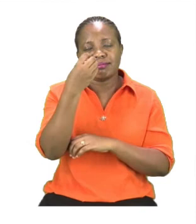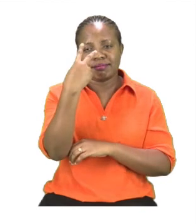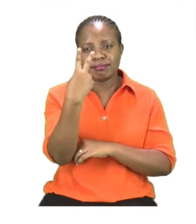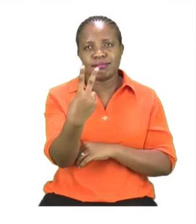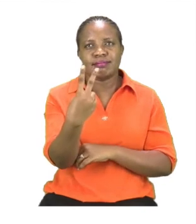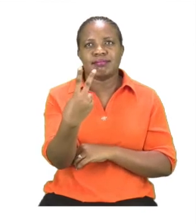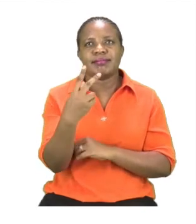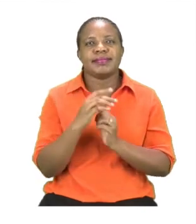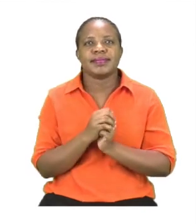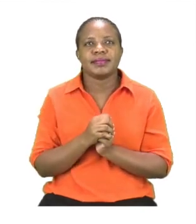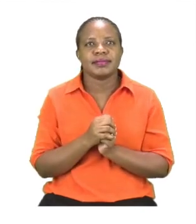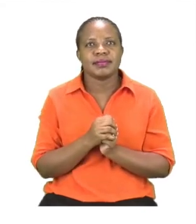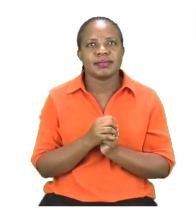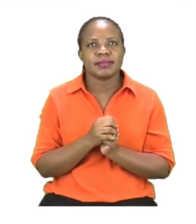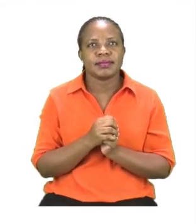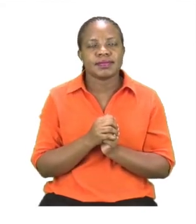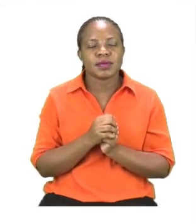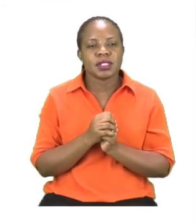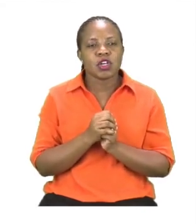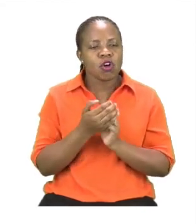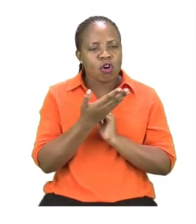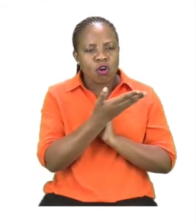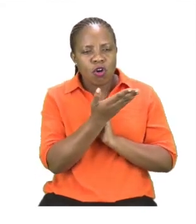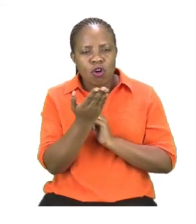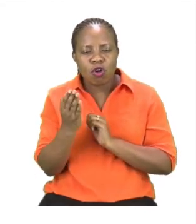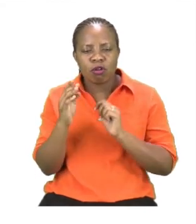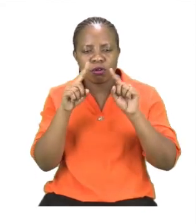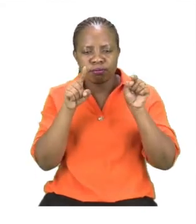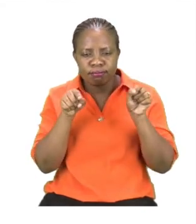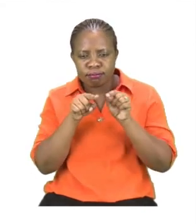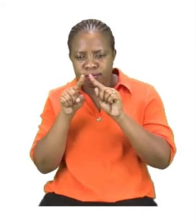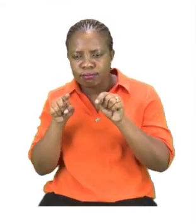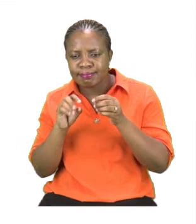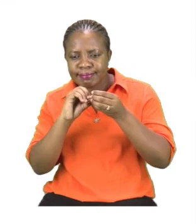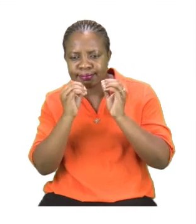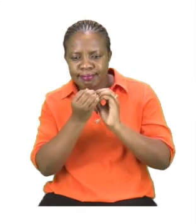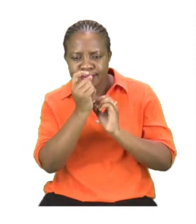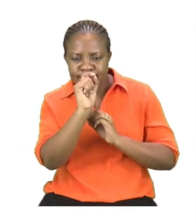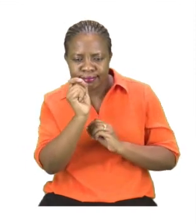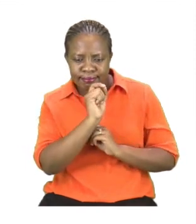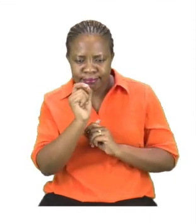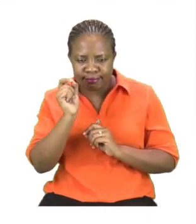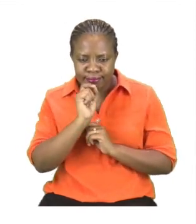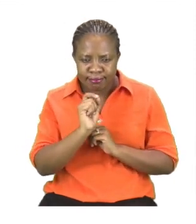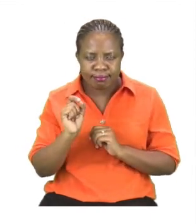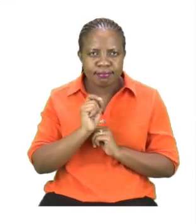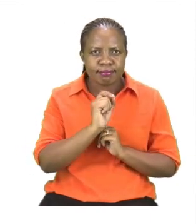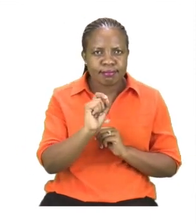After you are done labeling all the pictures, it's now time to make